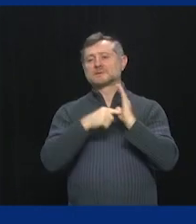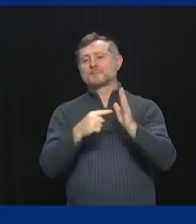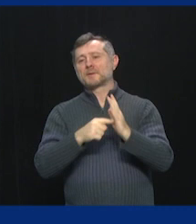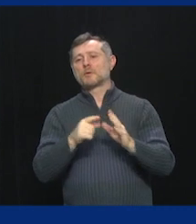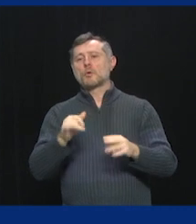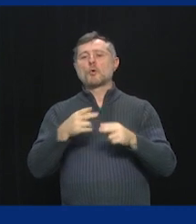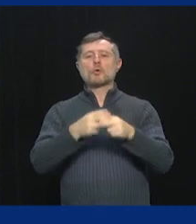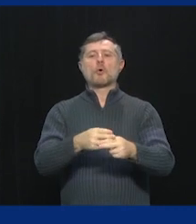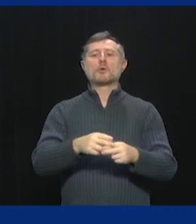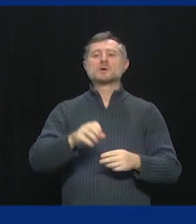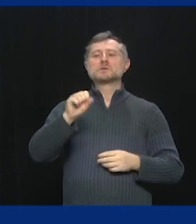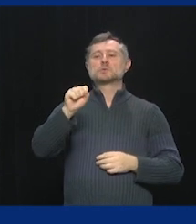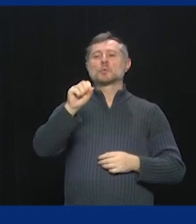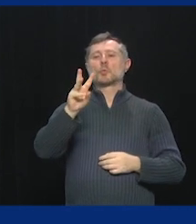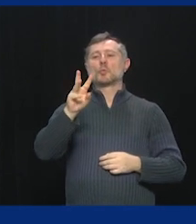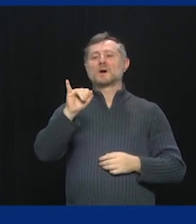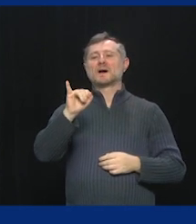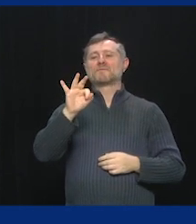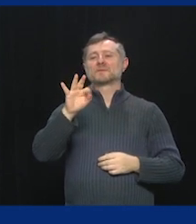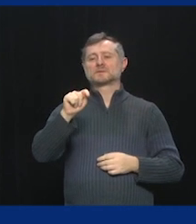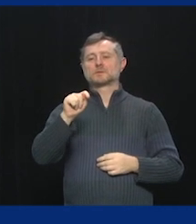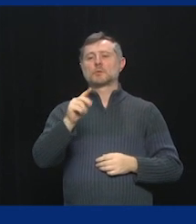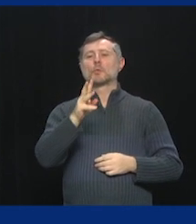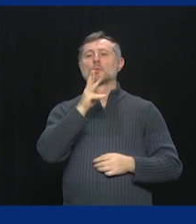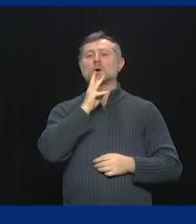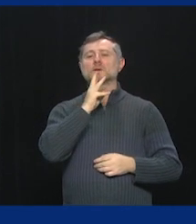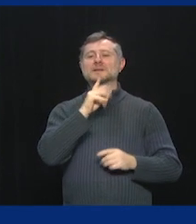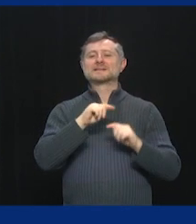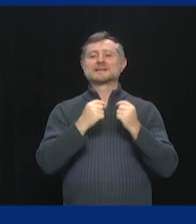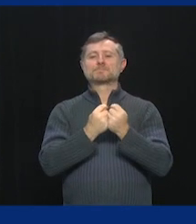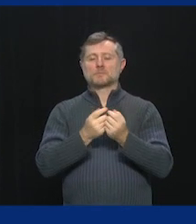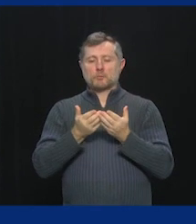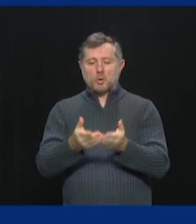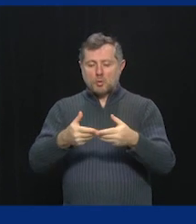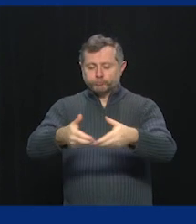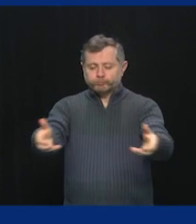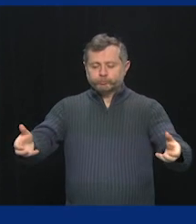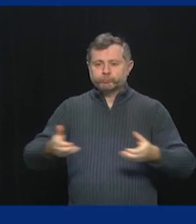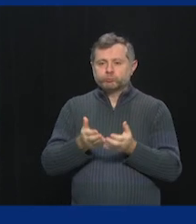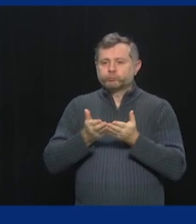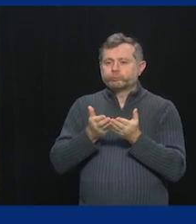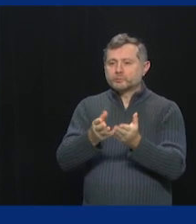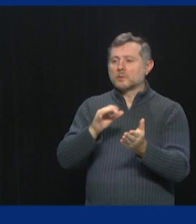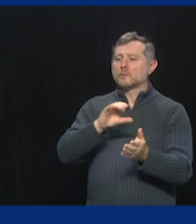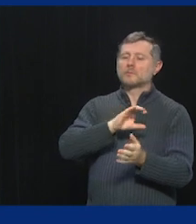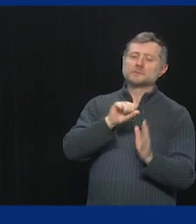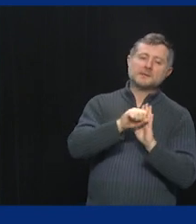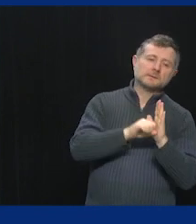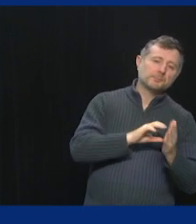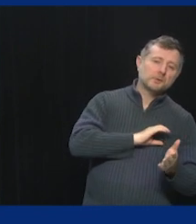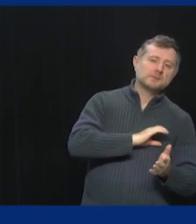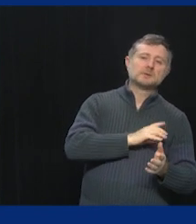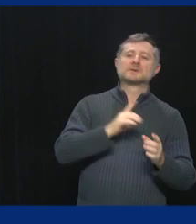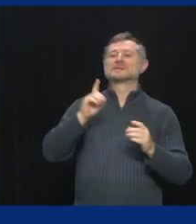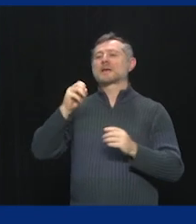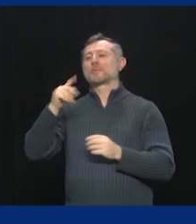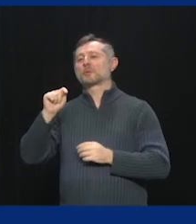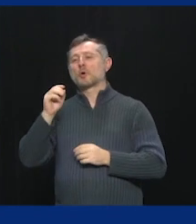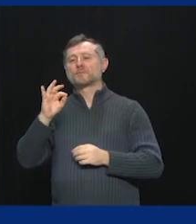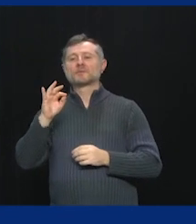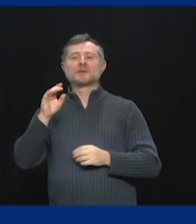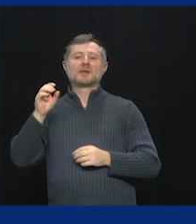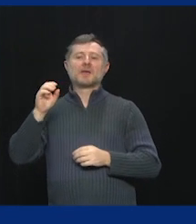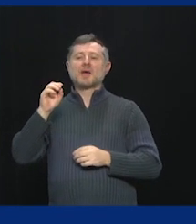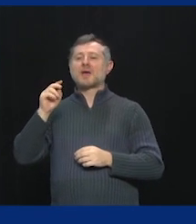teams that are made up of the Office of Fire Prevention and Control, State Police, Department of Environment and Conservation, Park